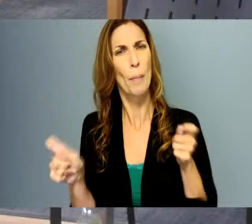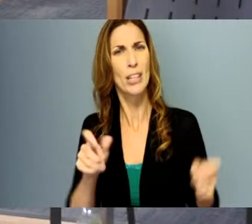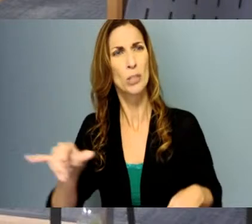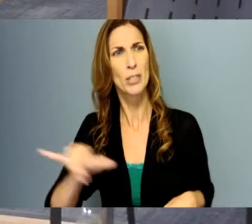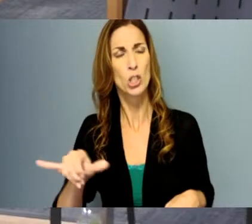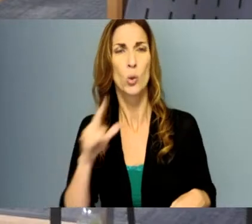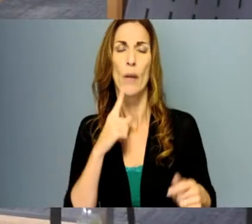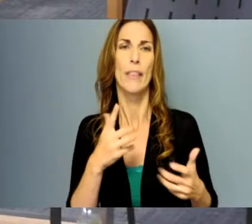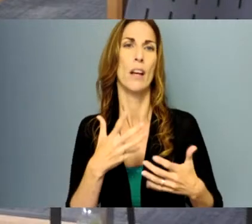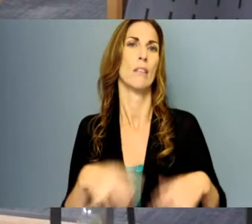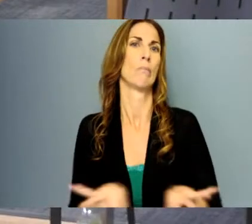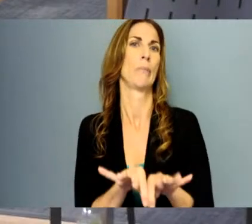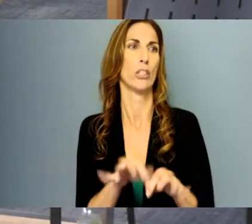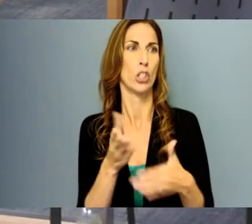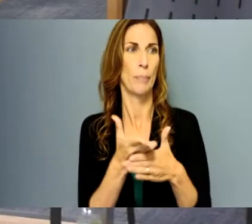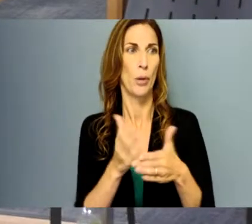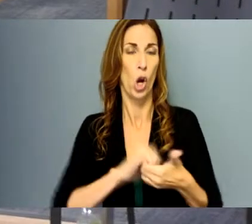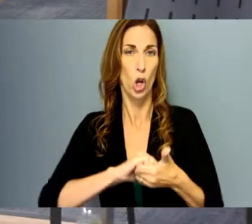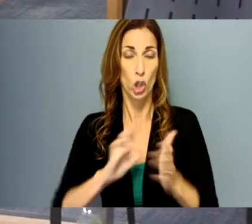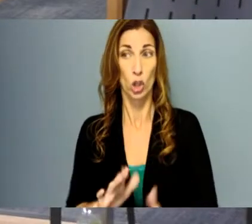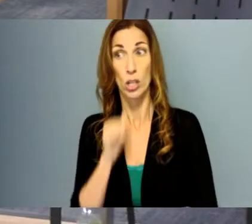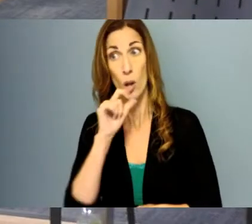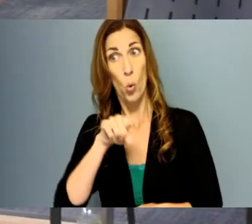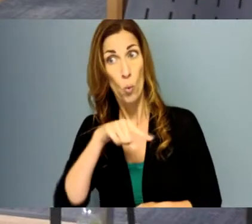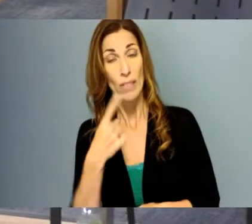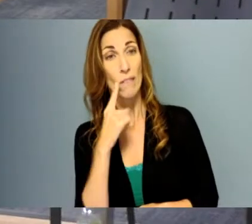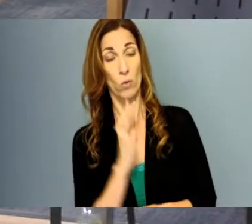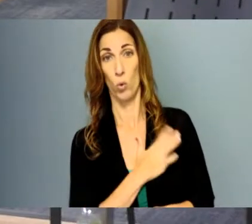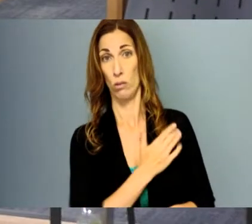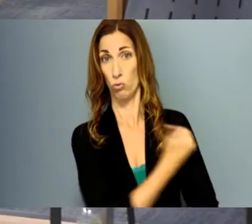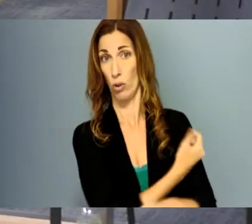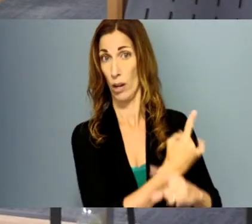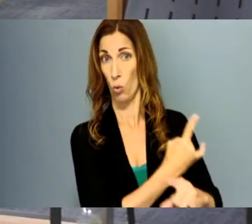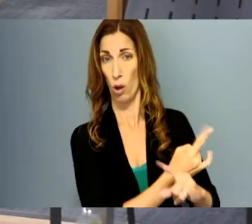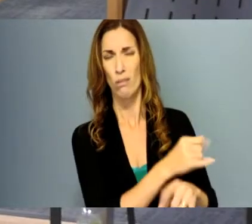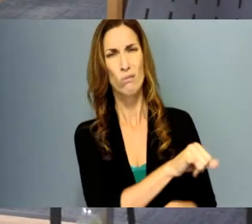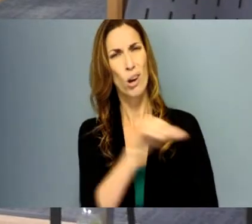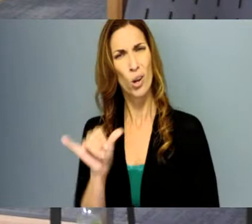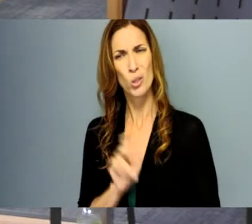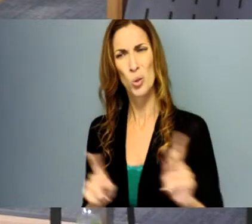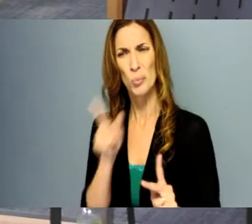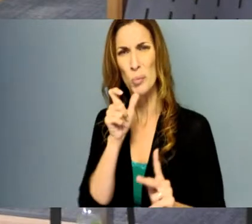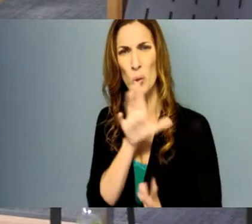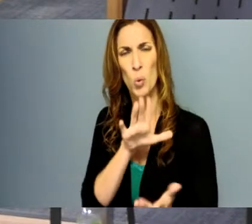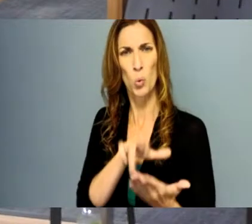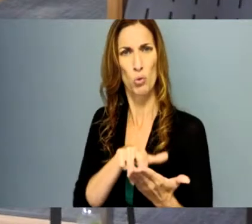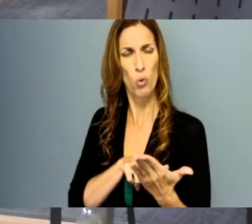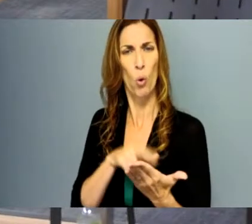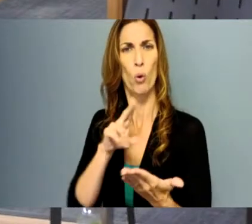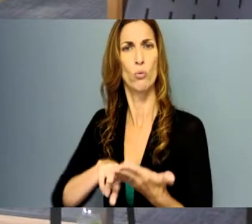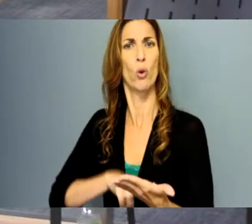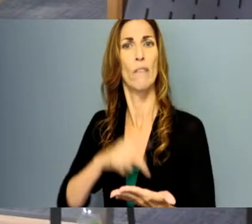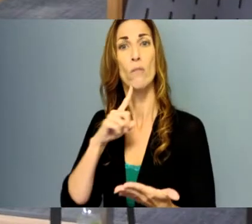tremendous partner for not only the Drug and Alcohol Commission, but also for folks who are enrolled in Health